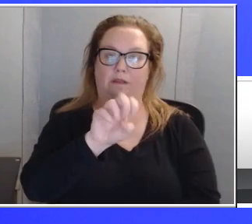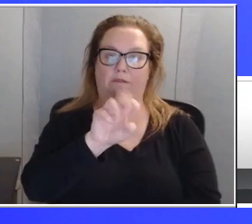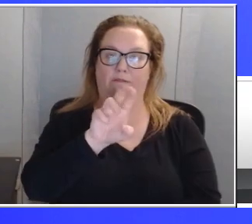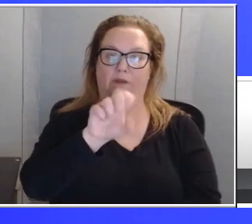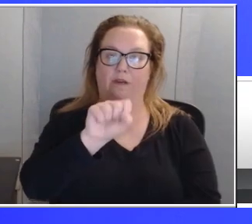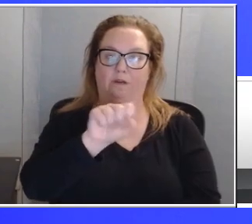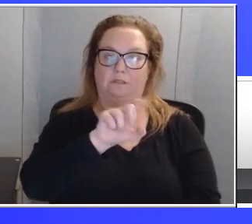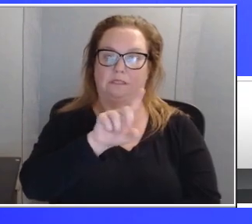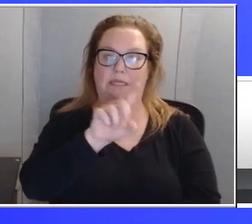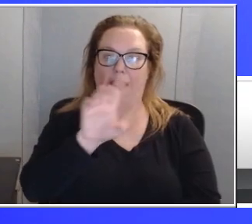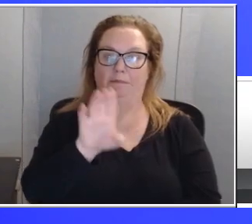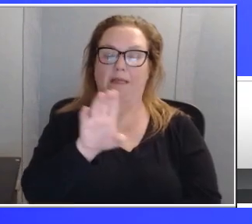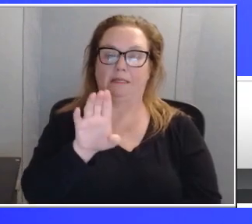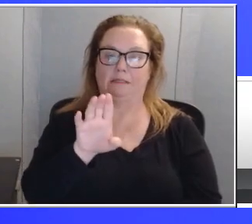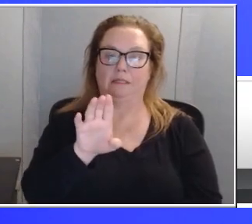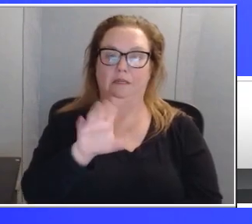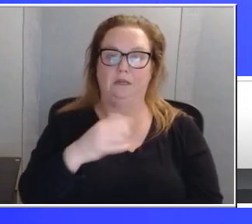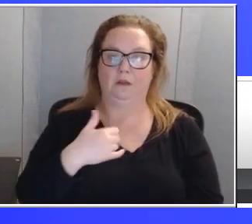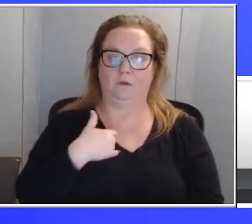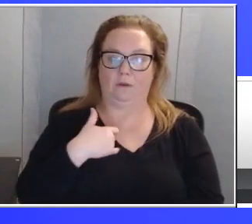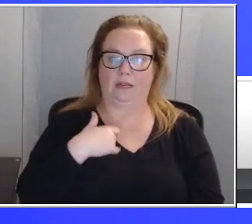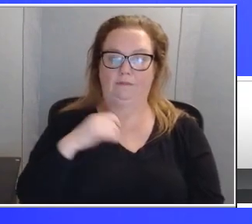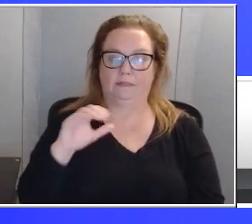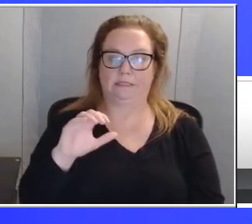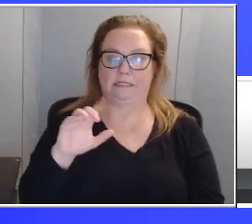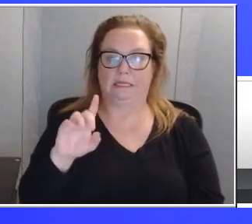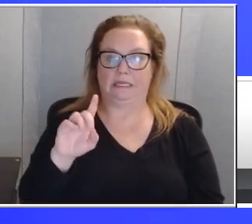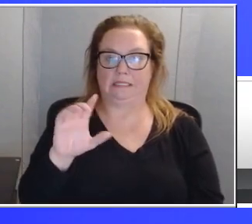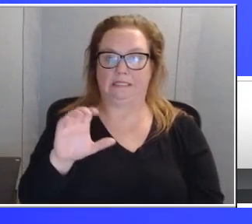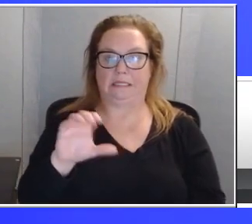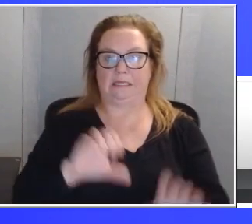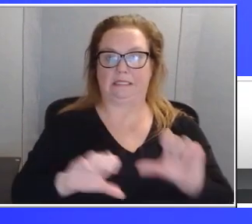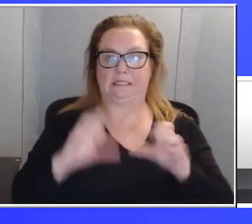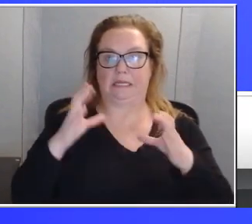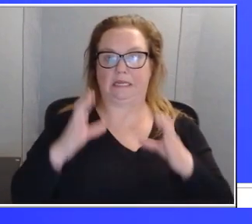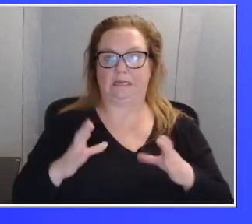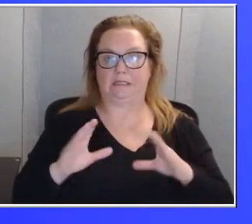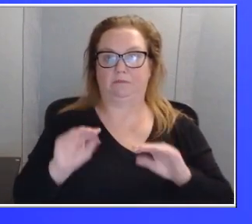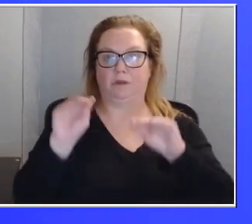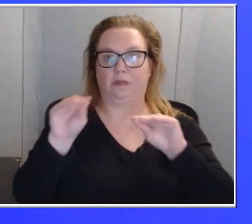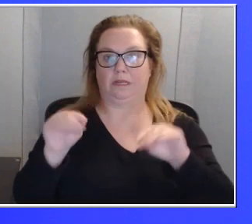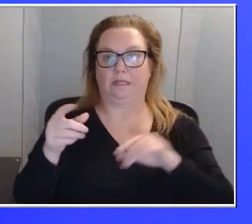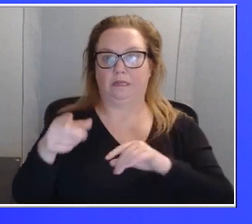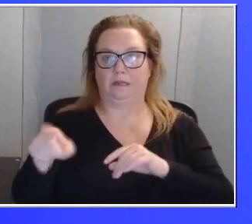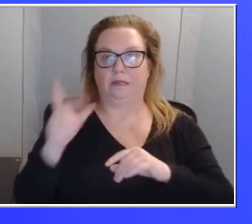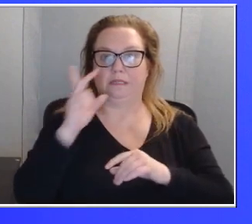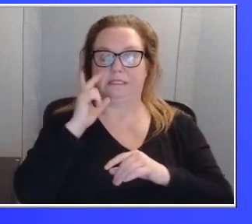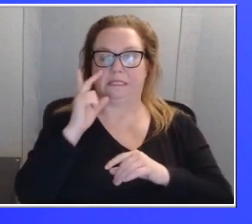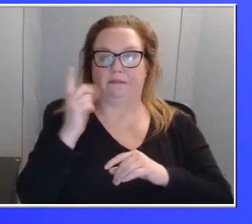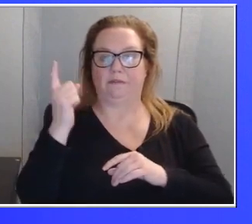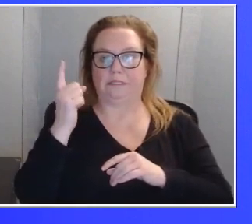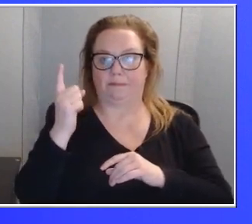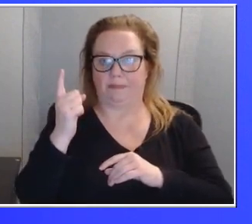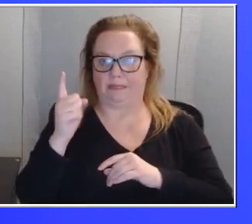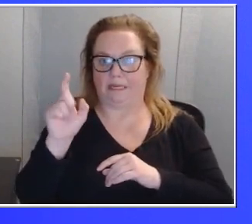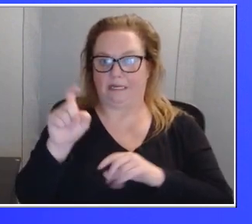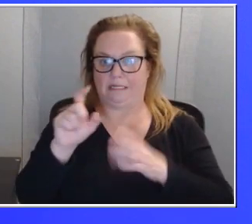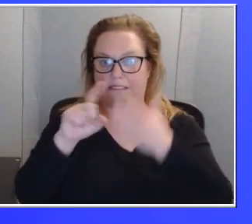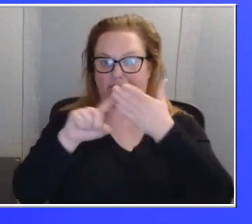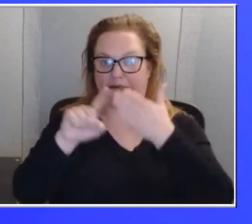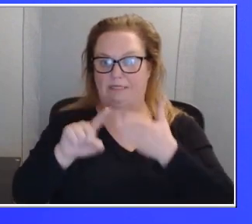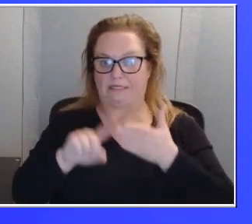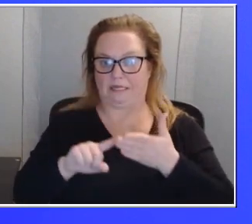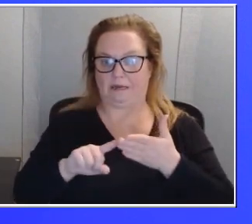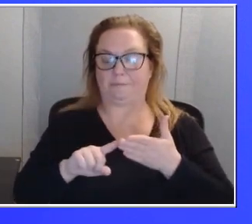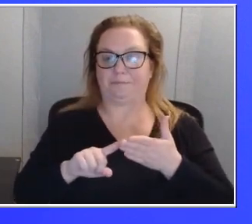What we do have is we have CDC scientists who look at what's put in there to see if there's something that does need to be investigated. So